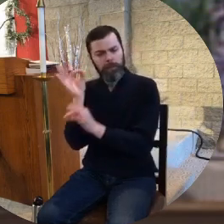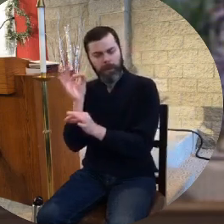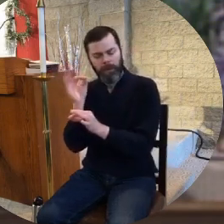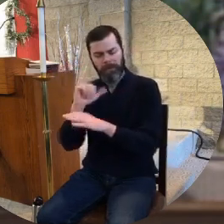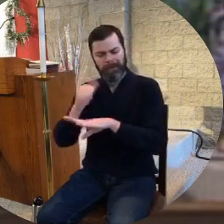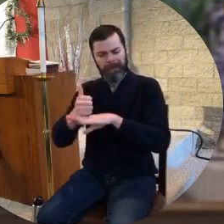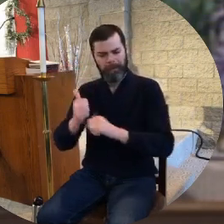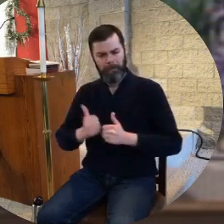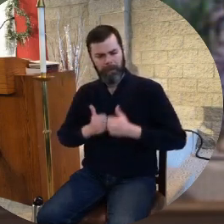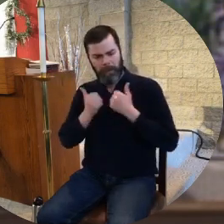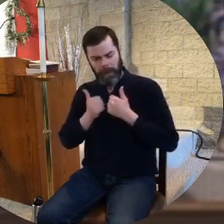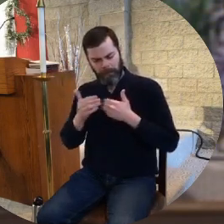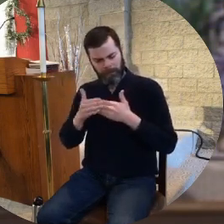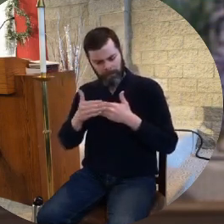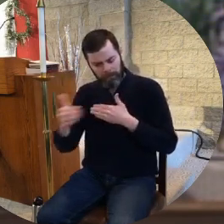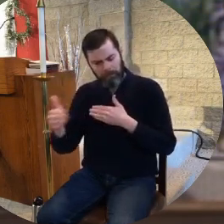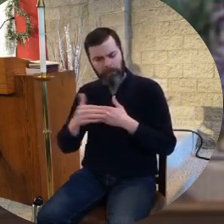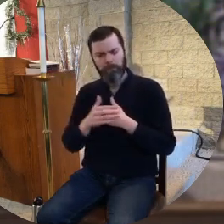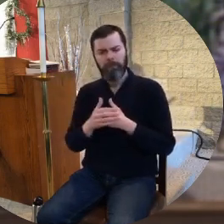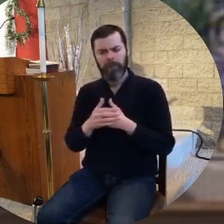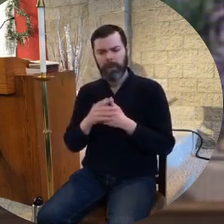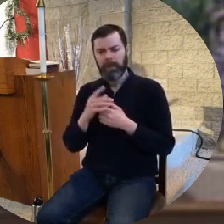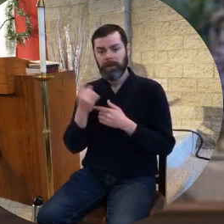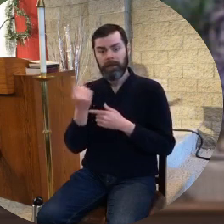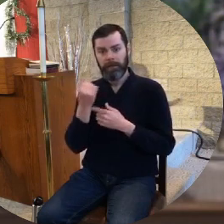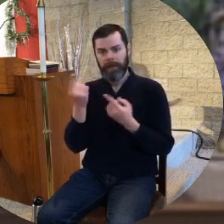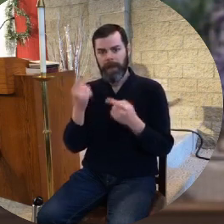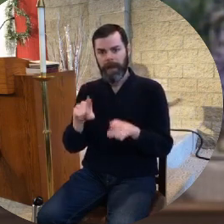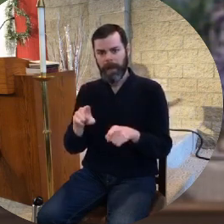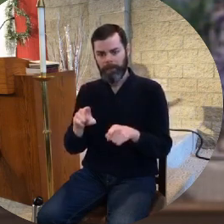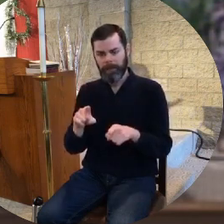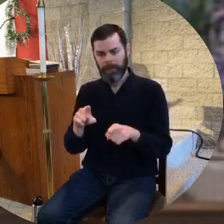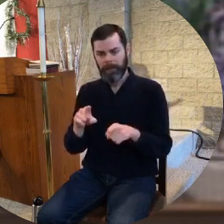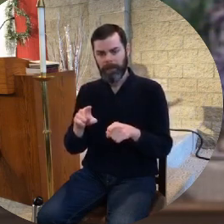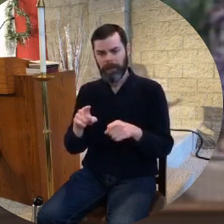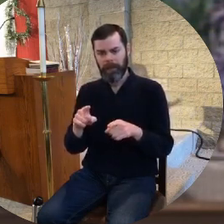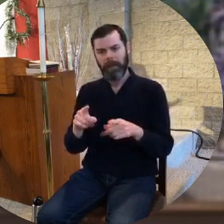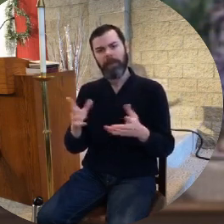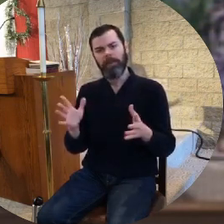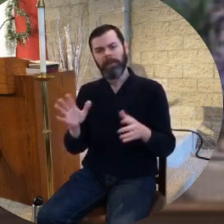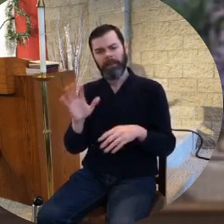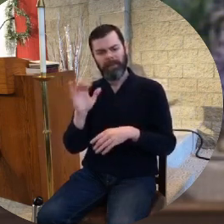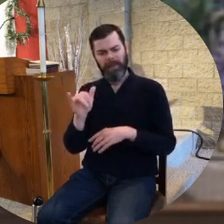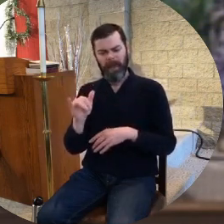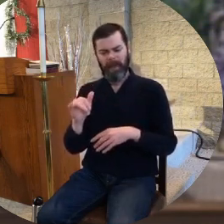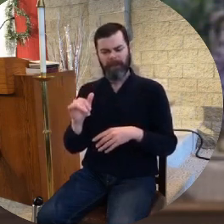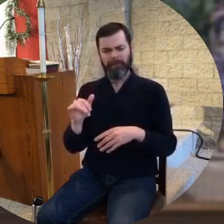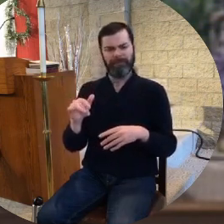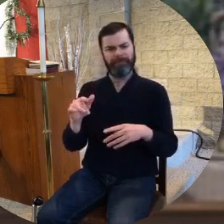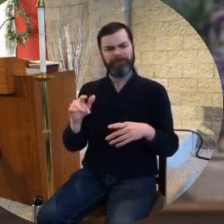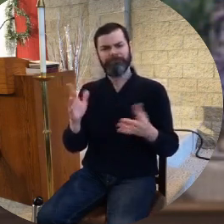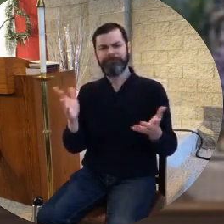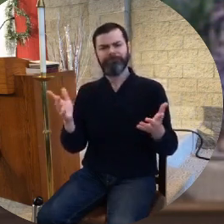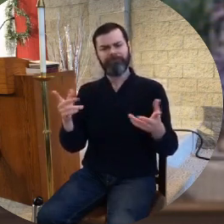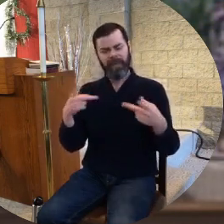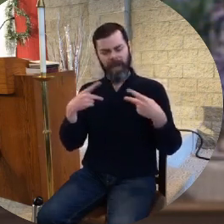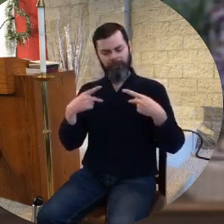else strange happens. Physical principles have begun taking a back seat to spiritual